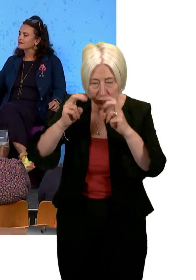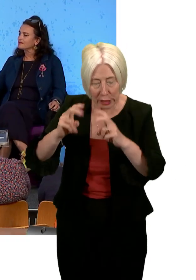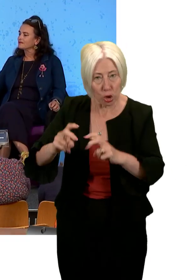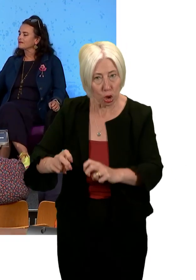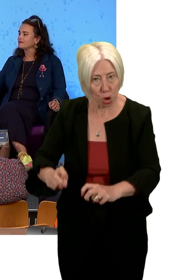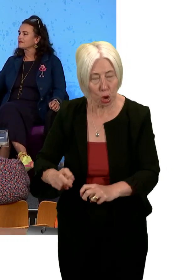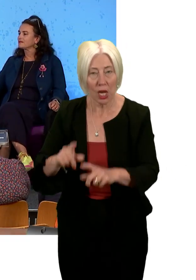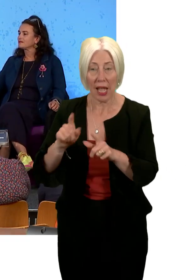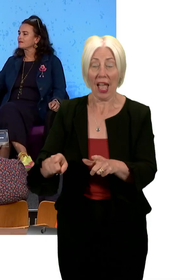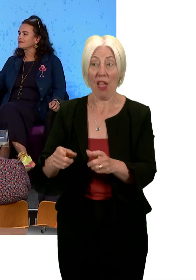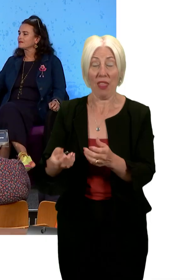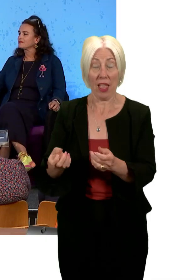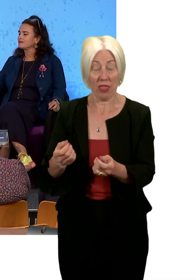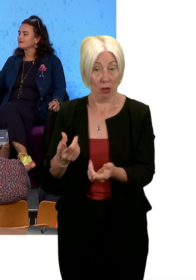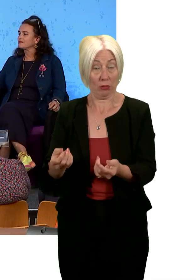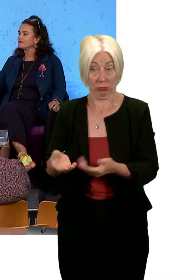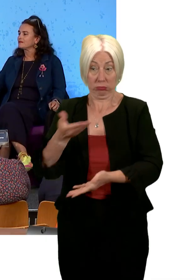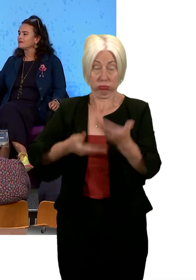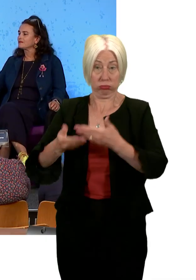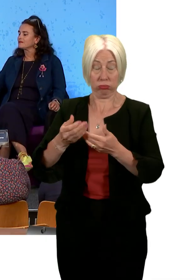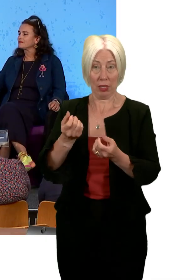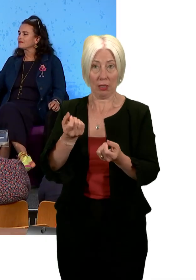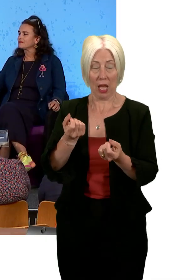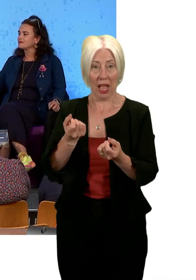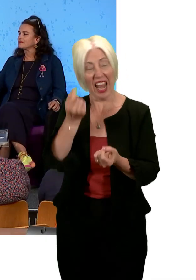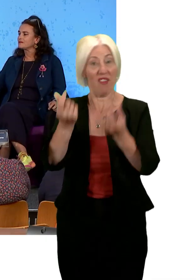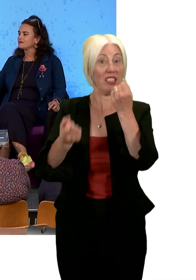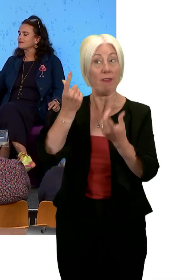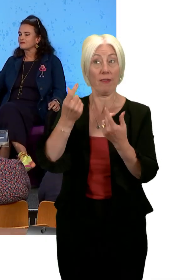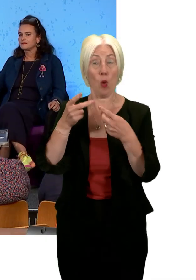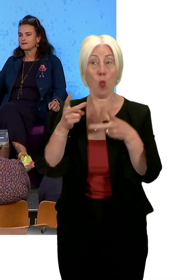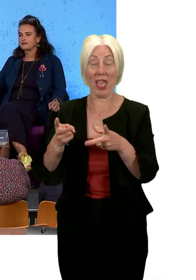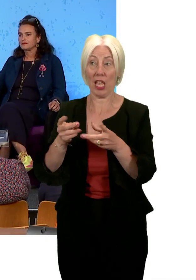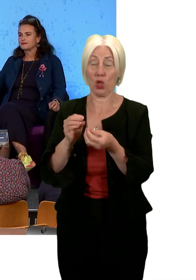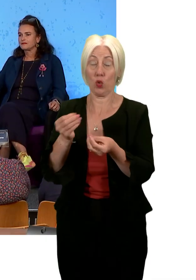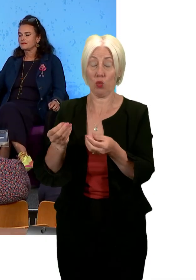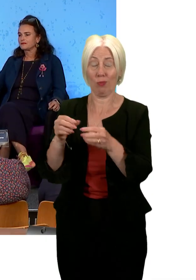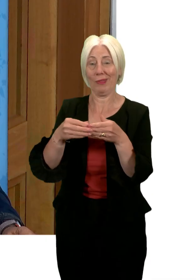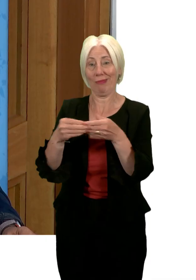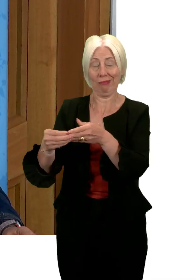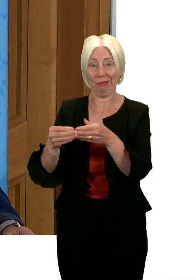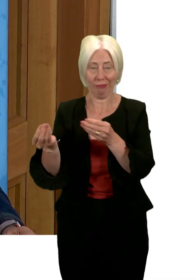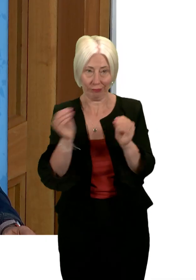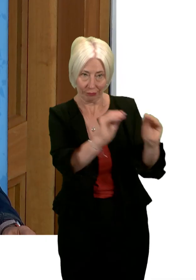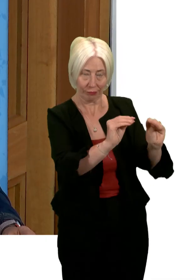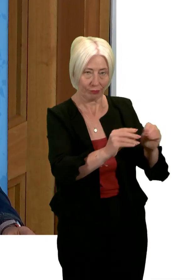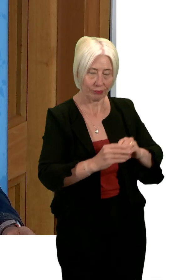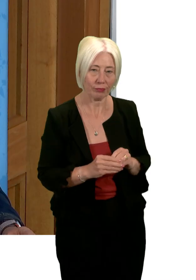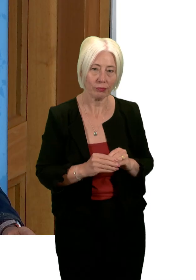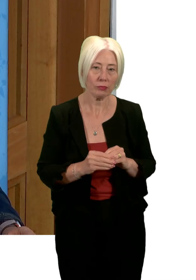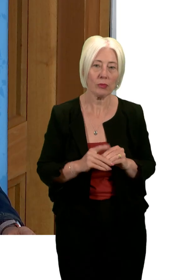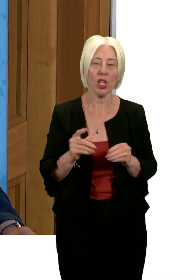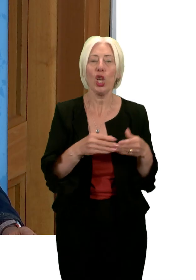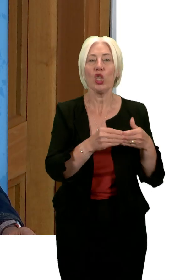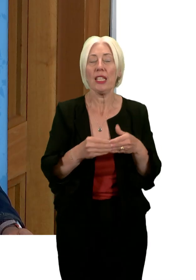team's innovative science to a range of stakeholders. She leads the 1.6 million FIO food research